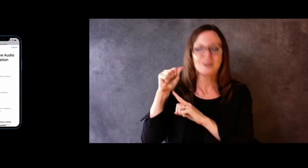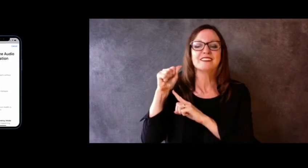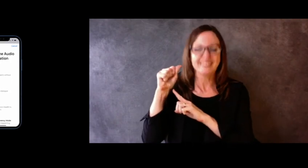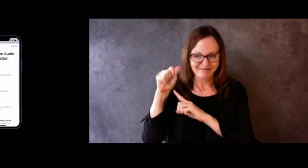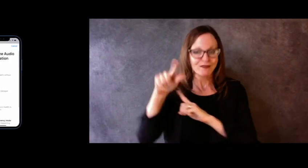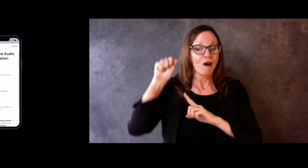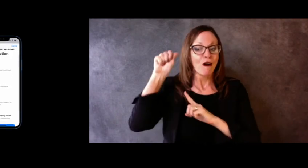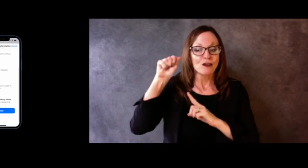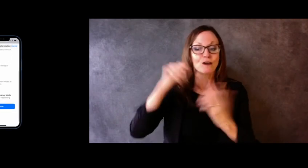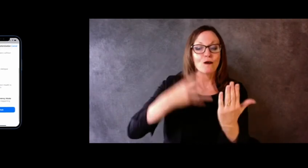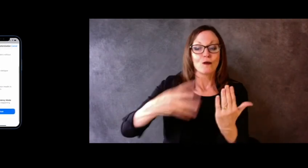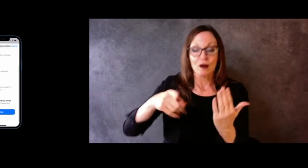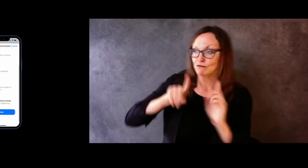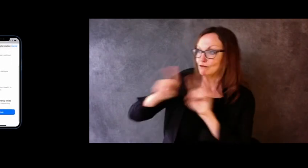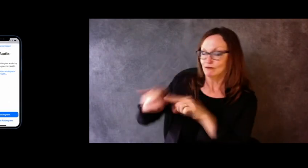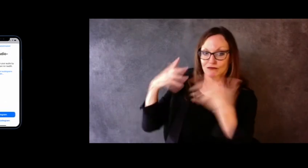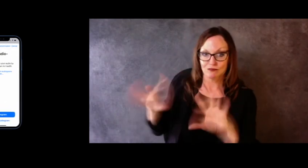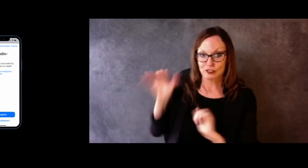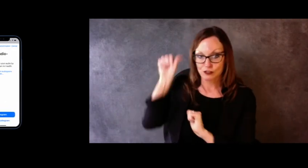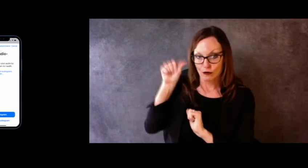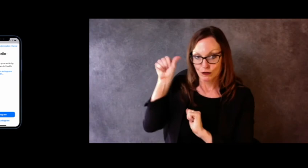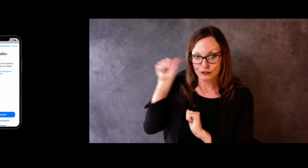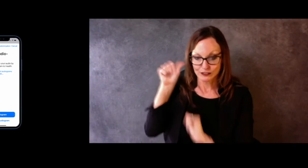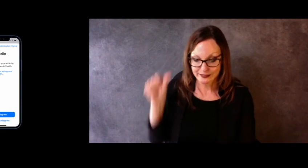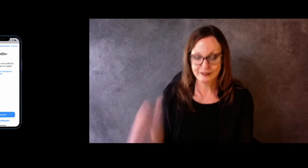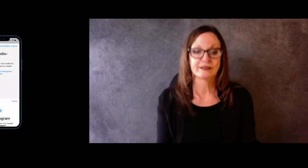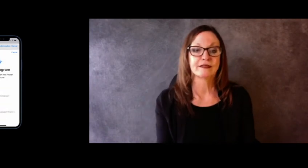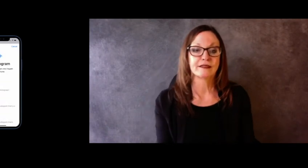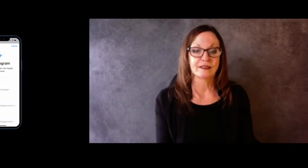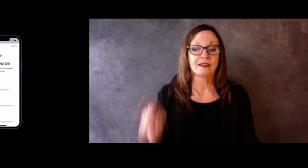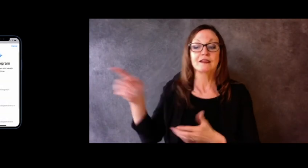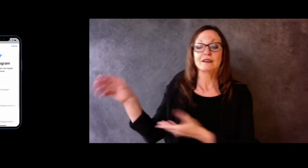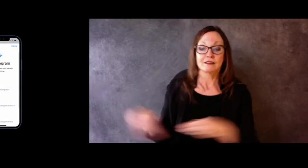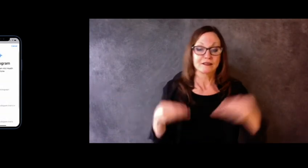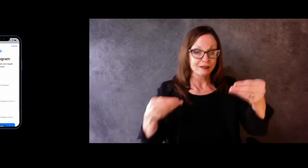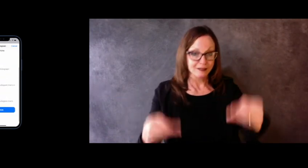Headphone Accommodations, tap on Custom Audio Setup, choose Add an